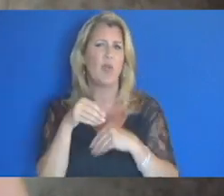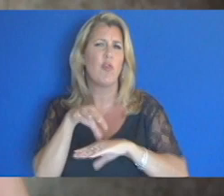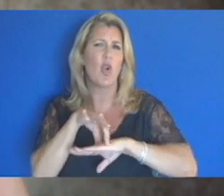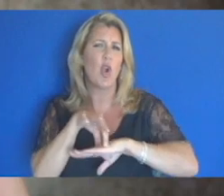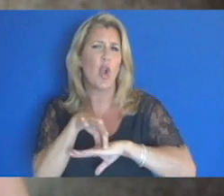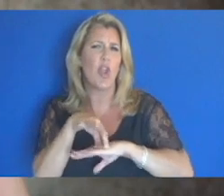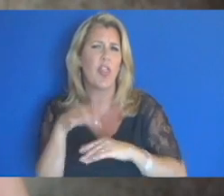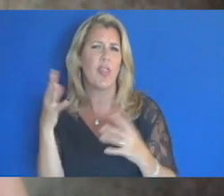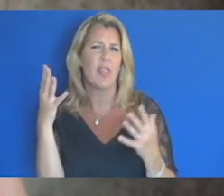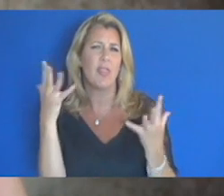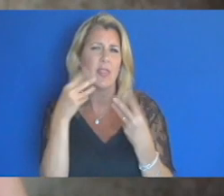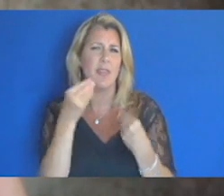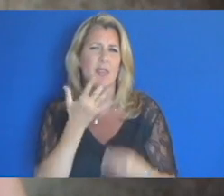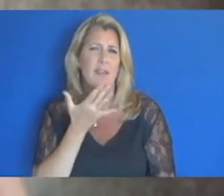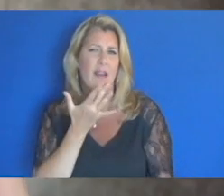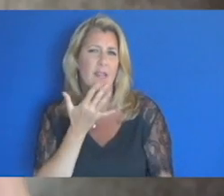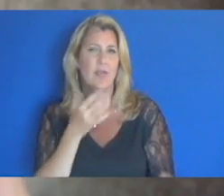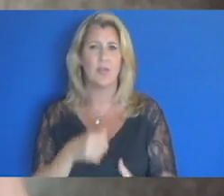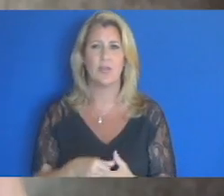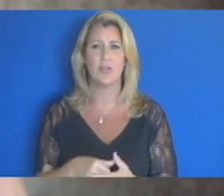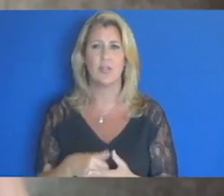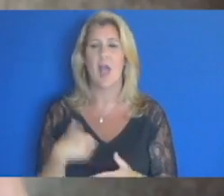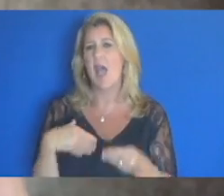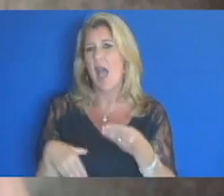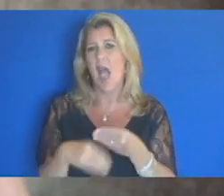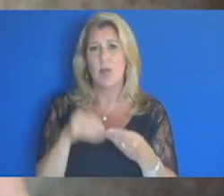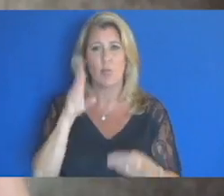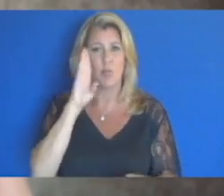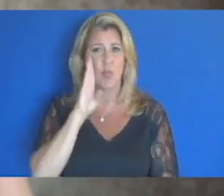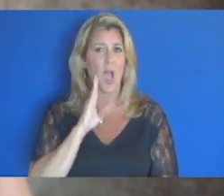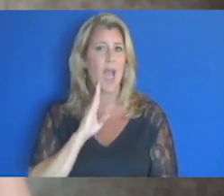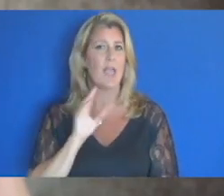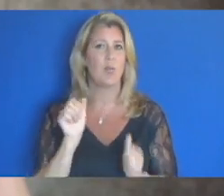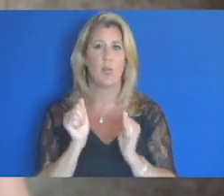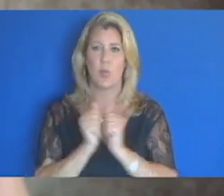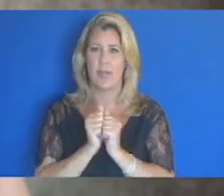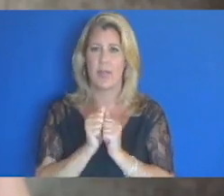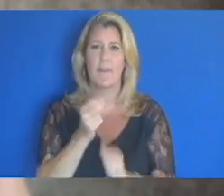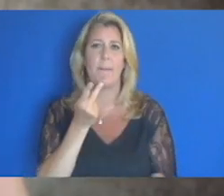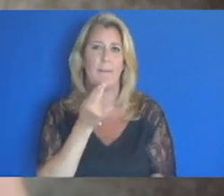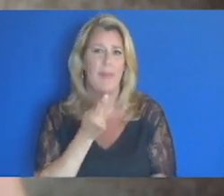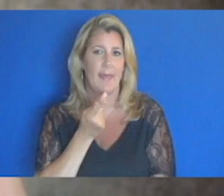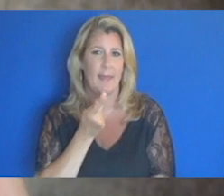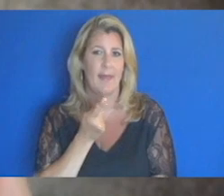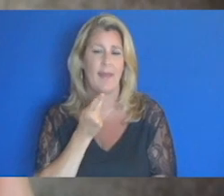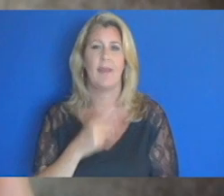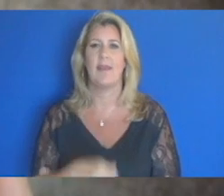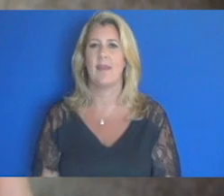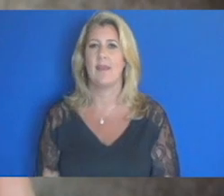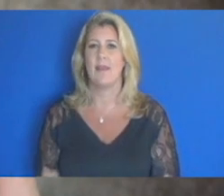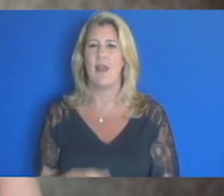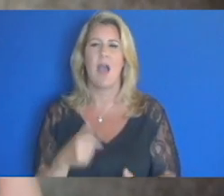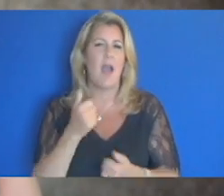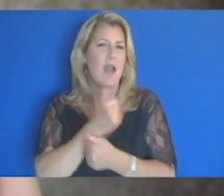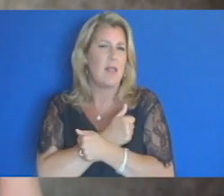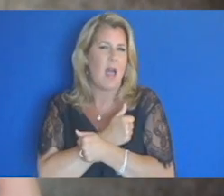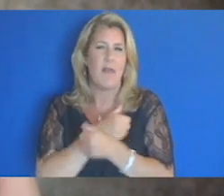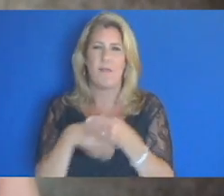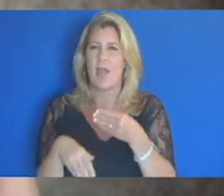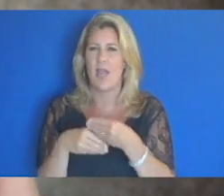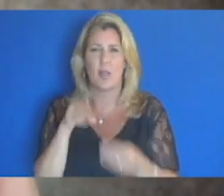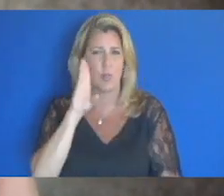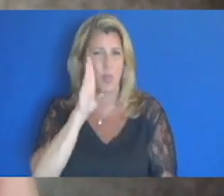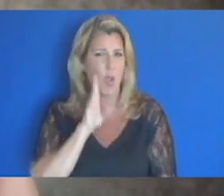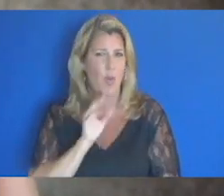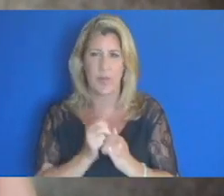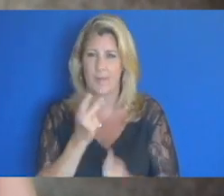to add some brown to it. And then I get beautiful earthy colors. I bring brown color a lot